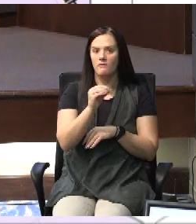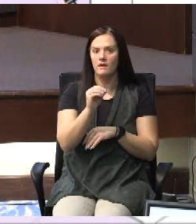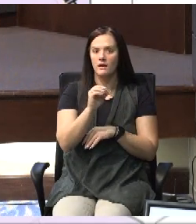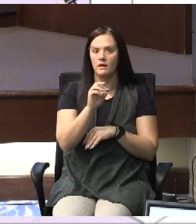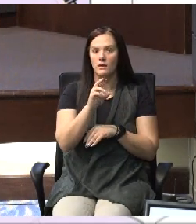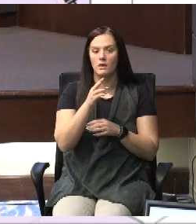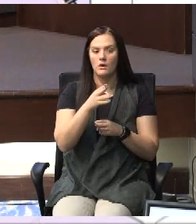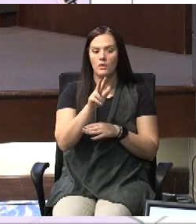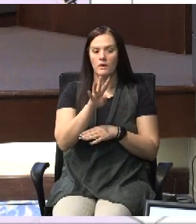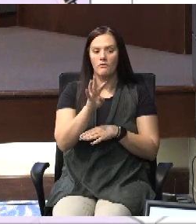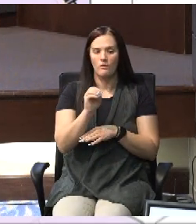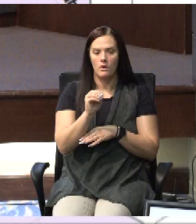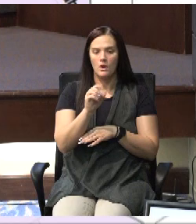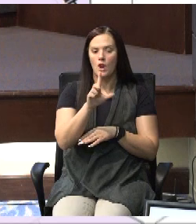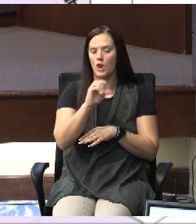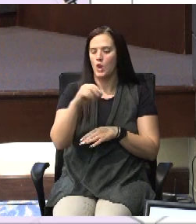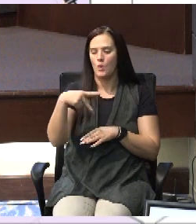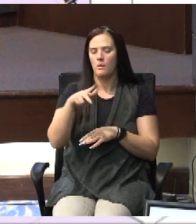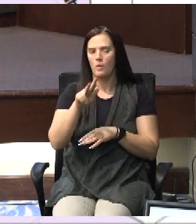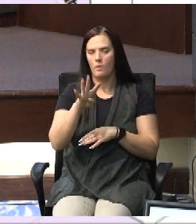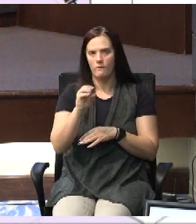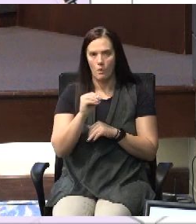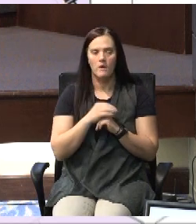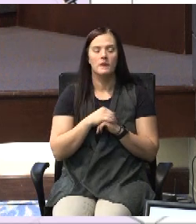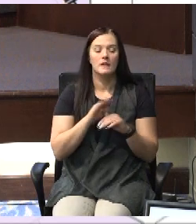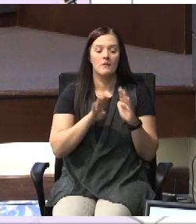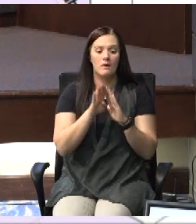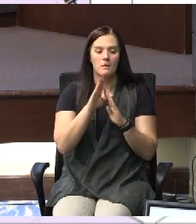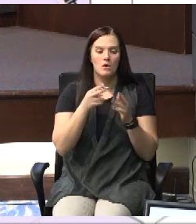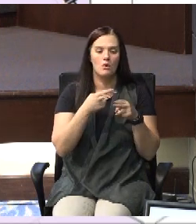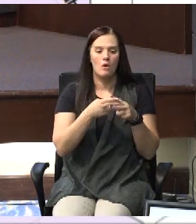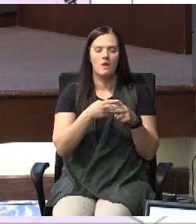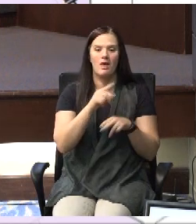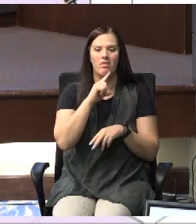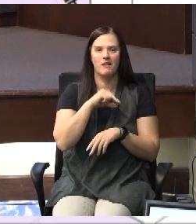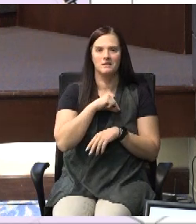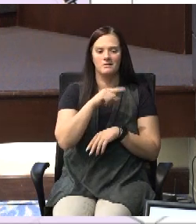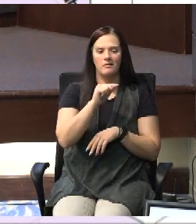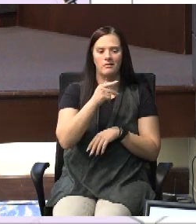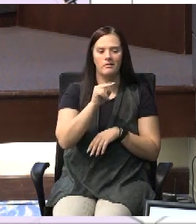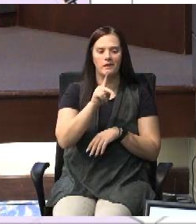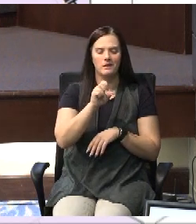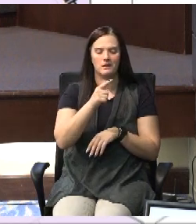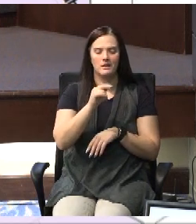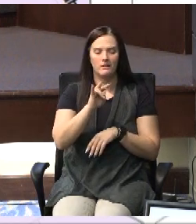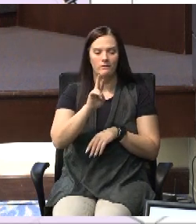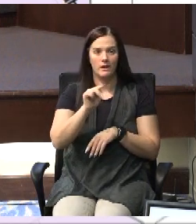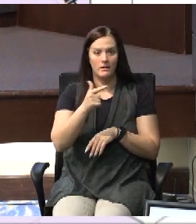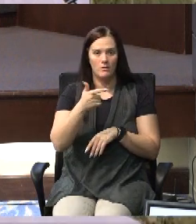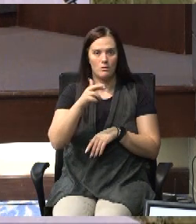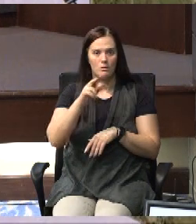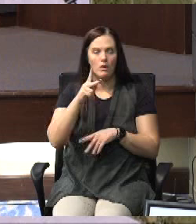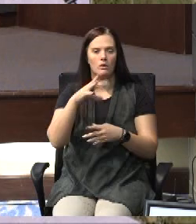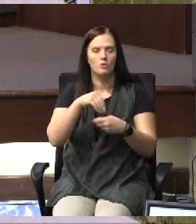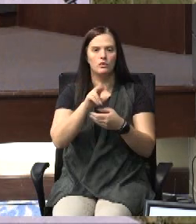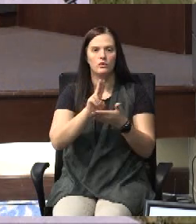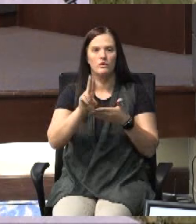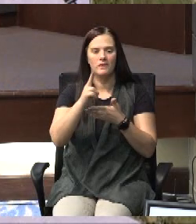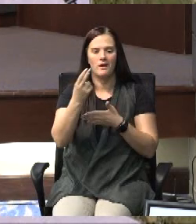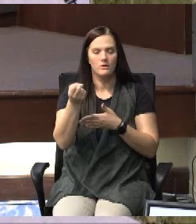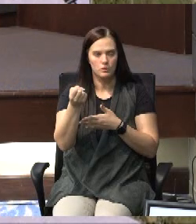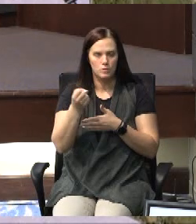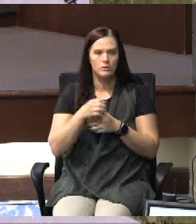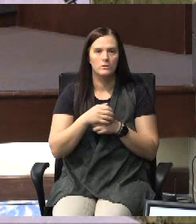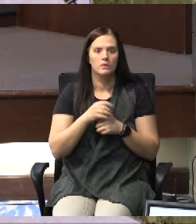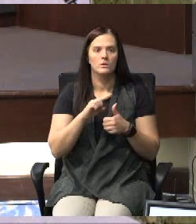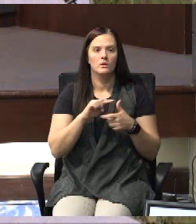Route 340, in a development called Thanksgiving Park that currently includes University High